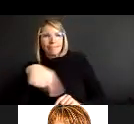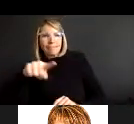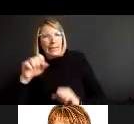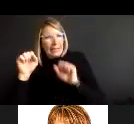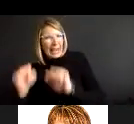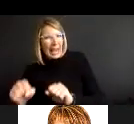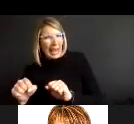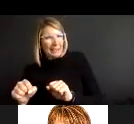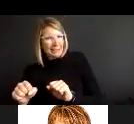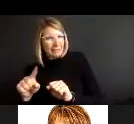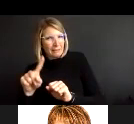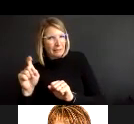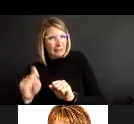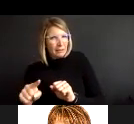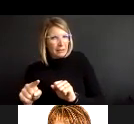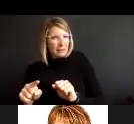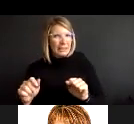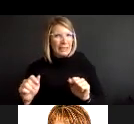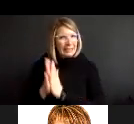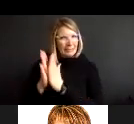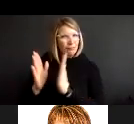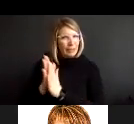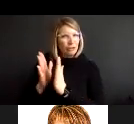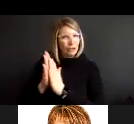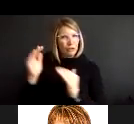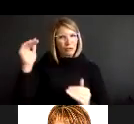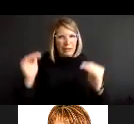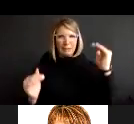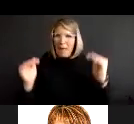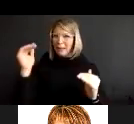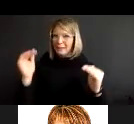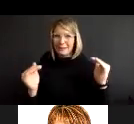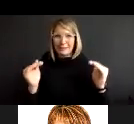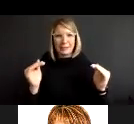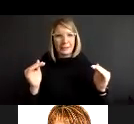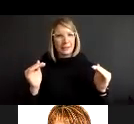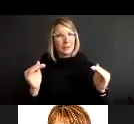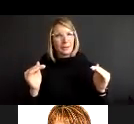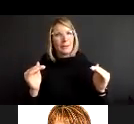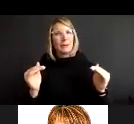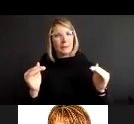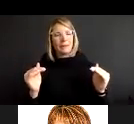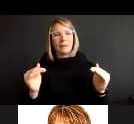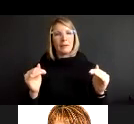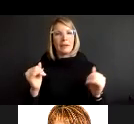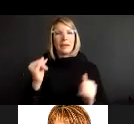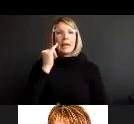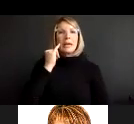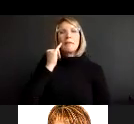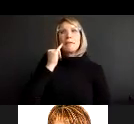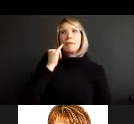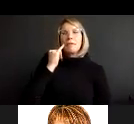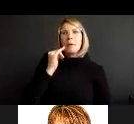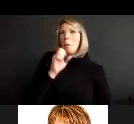person's choices can, of course, be limited. So, if an older adult was being financially abused by a